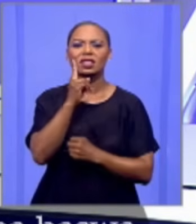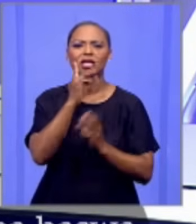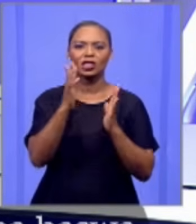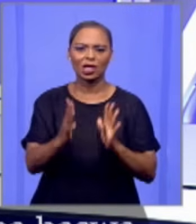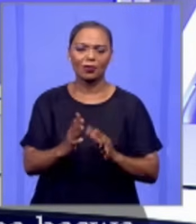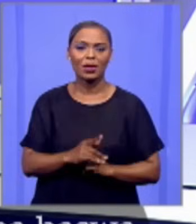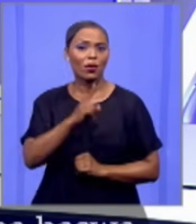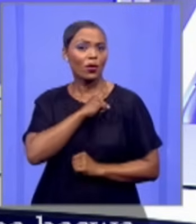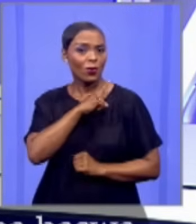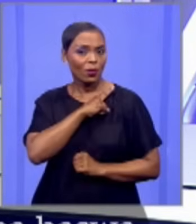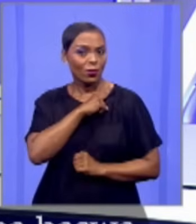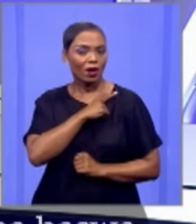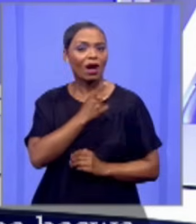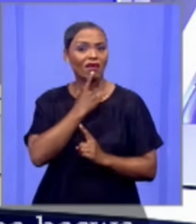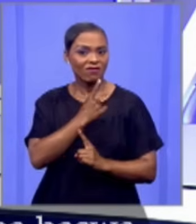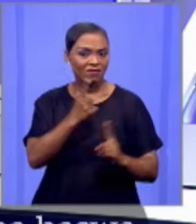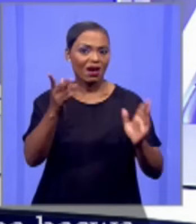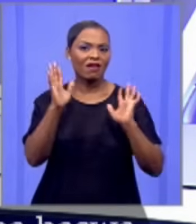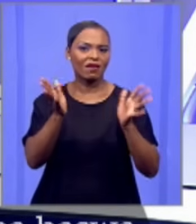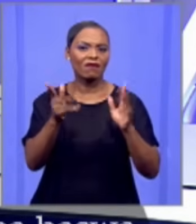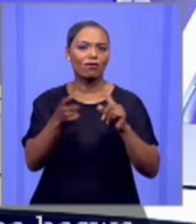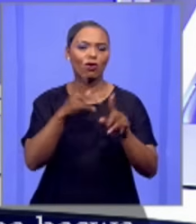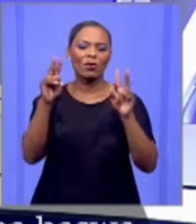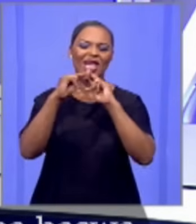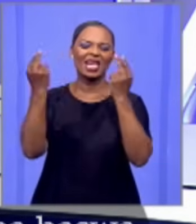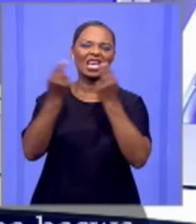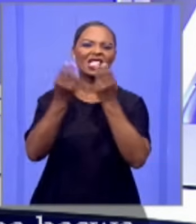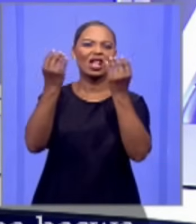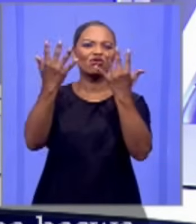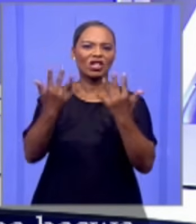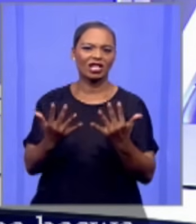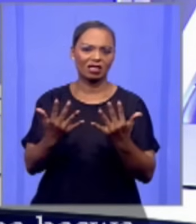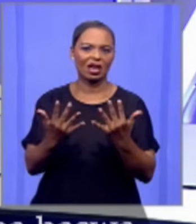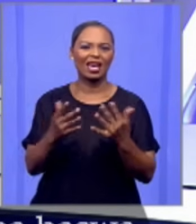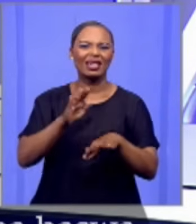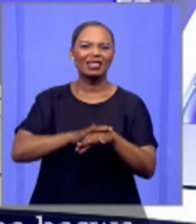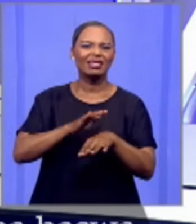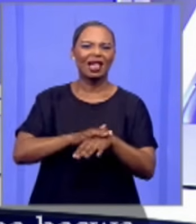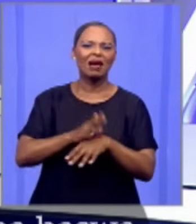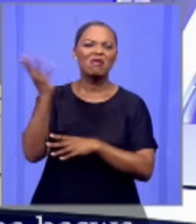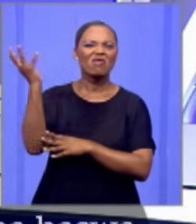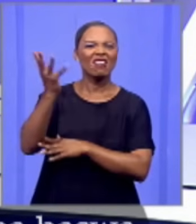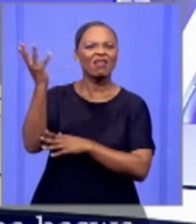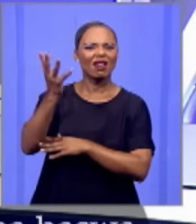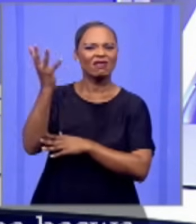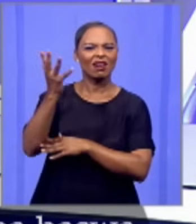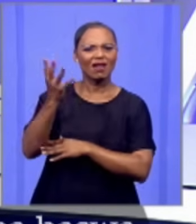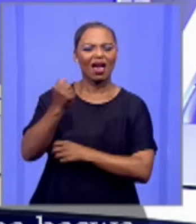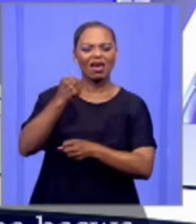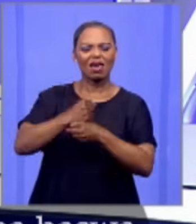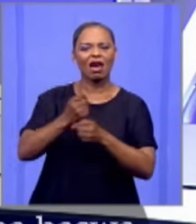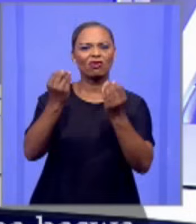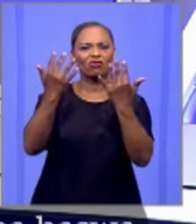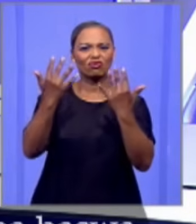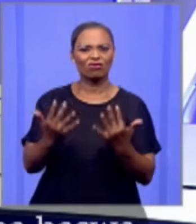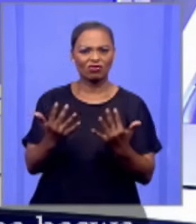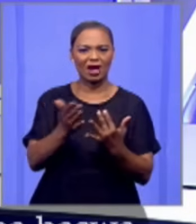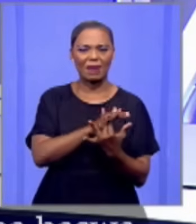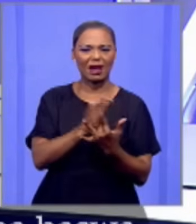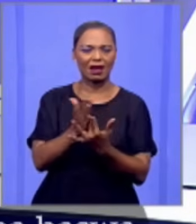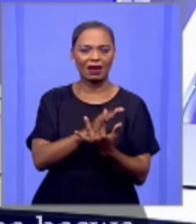se tla ka morago ga pego ya kgoro ya matlotlo nakong ya ge go alwa ditekanyetšo tša gare ga ngwaga yeo e laetšago